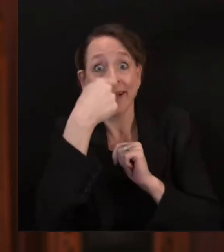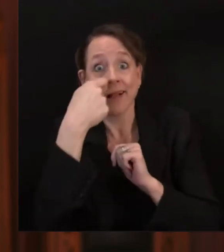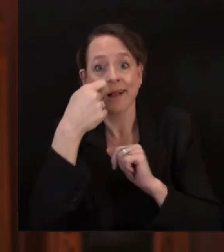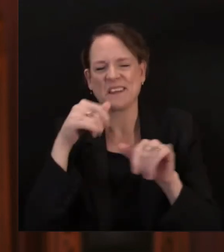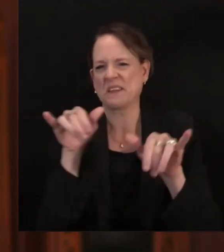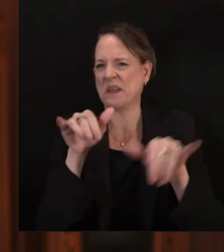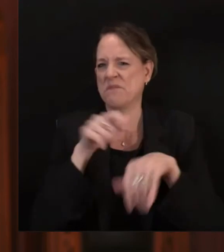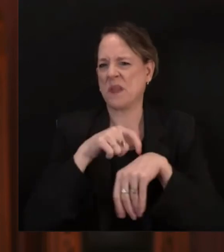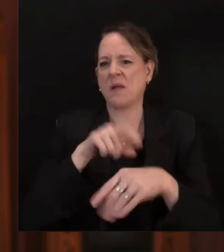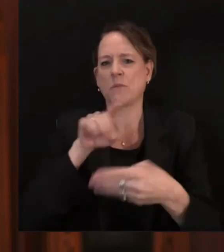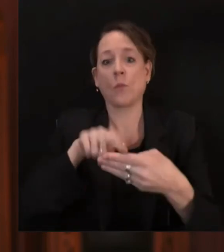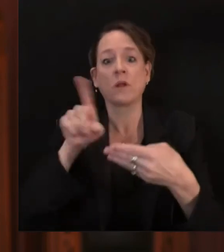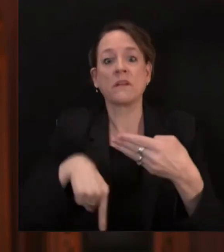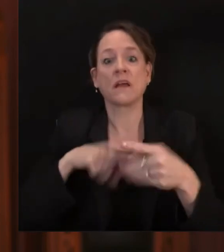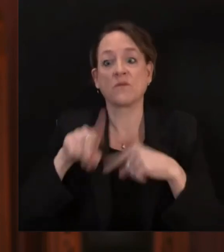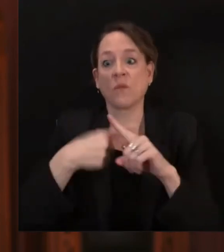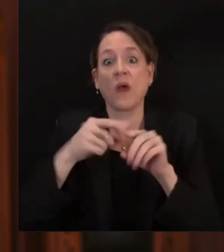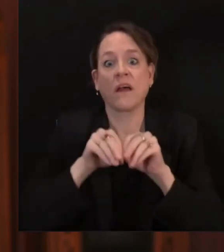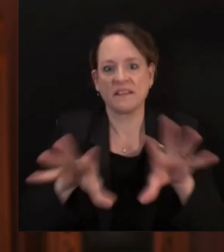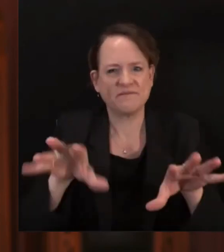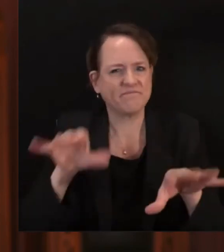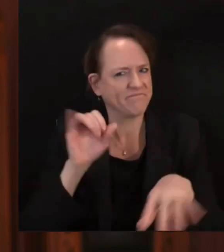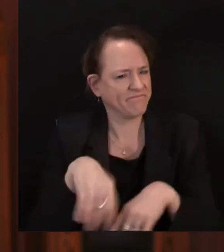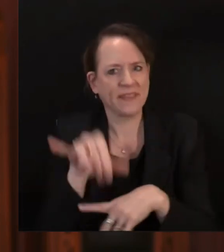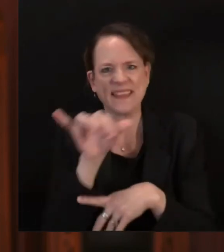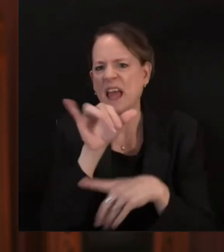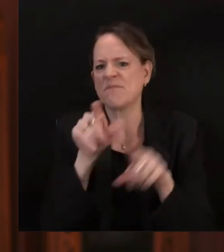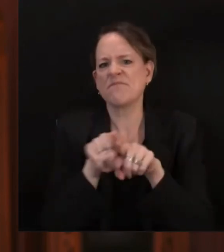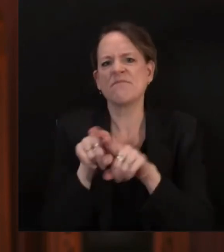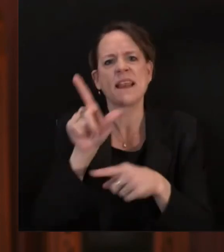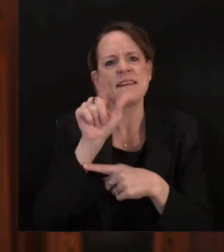then our assisted living facility